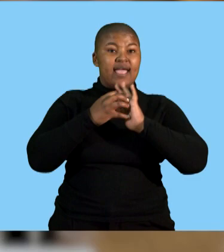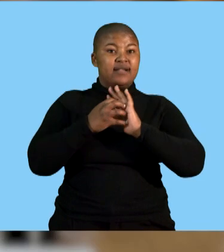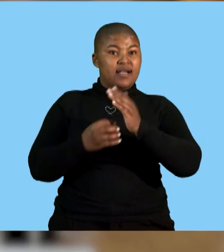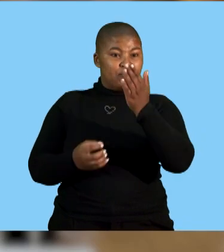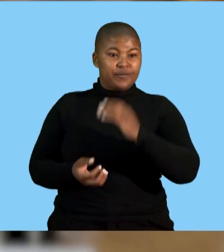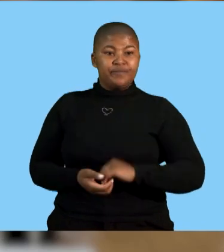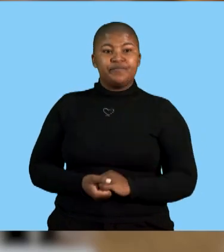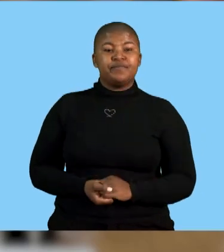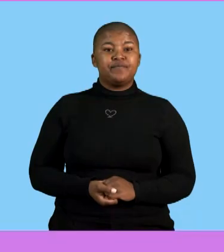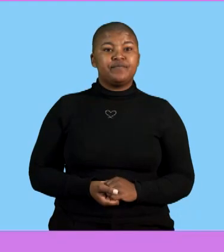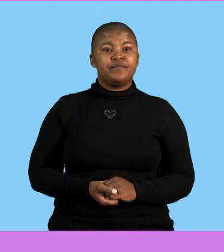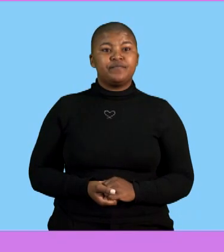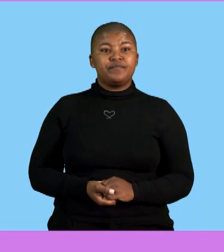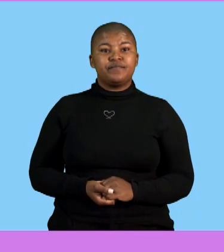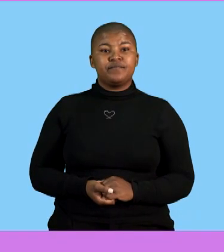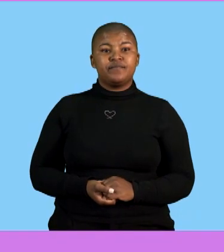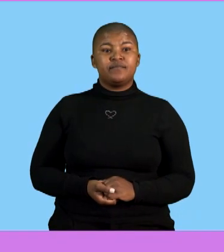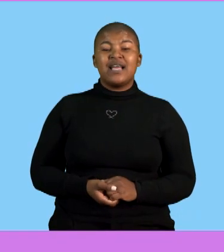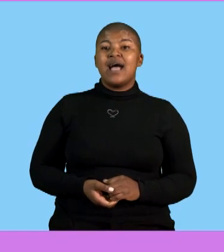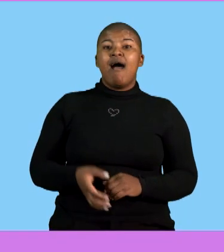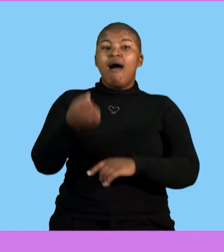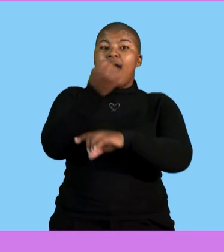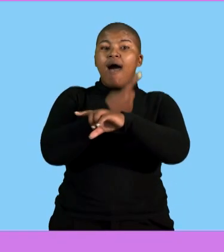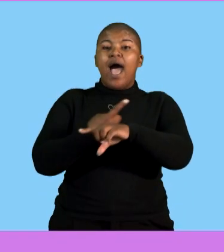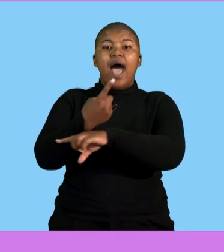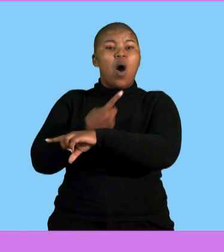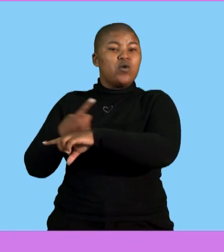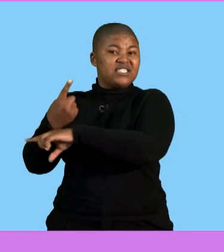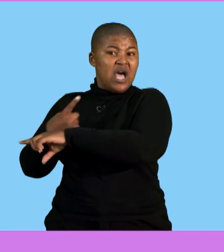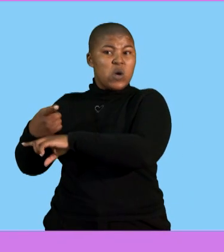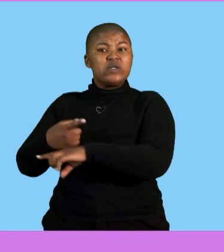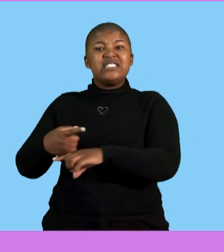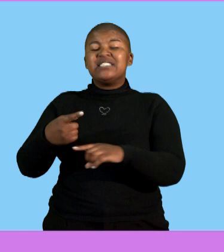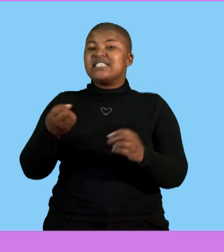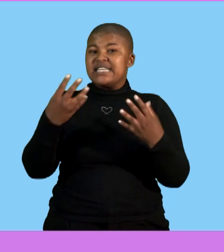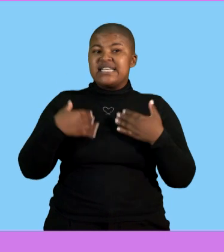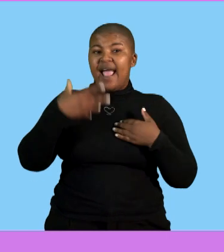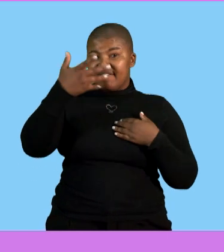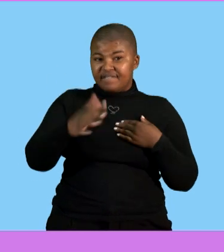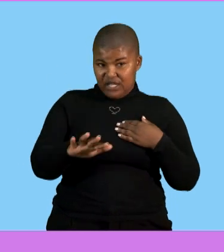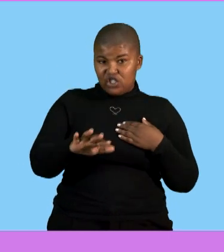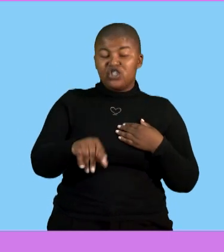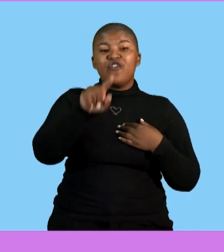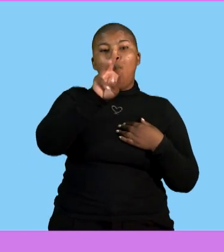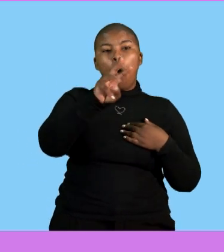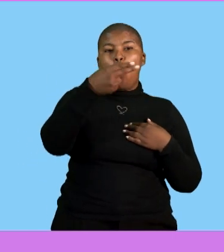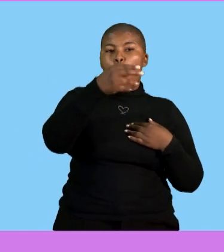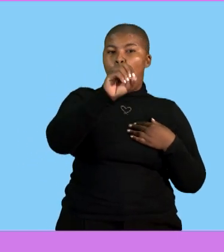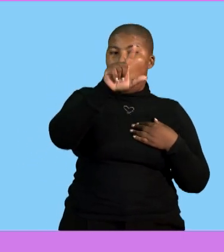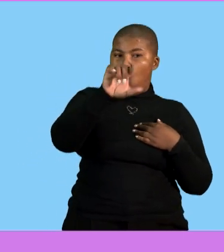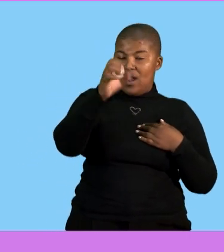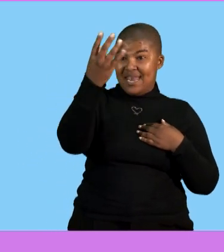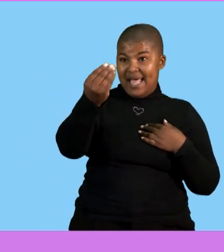this example. We are given the number of hours as whole numbers, and we are given intervals.